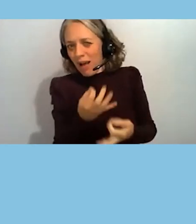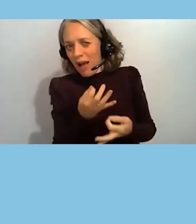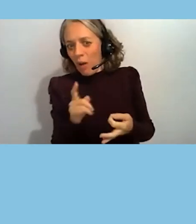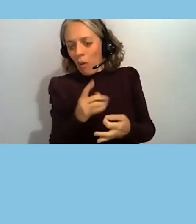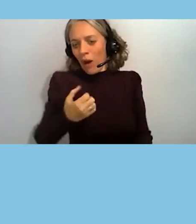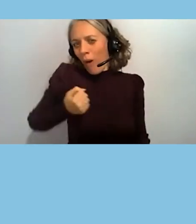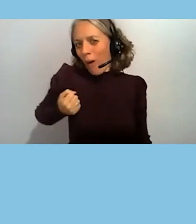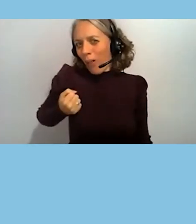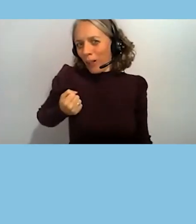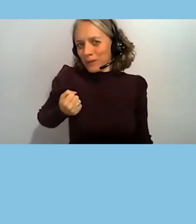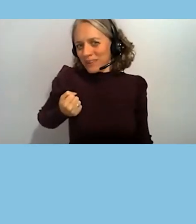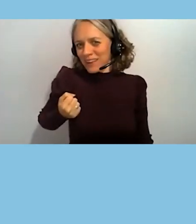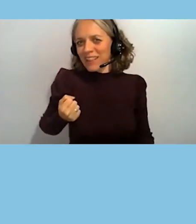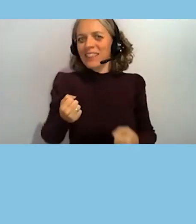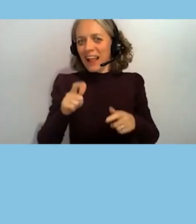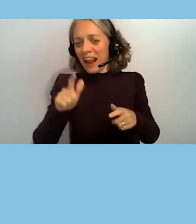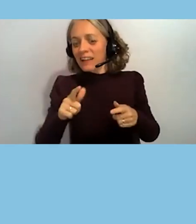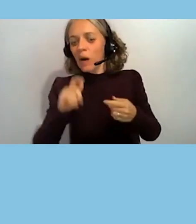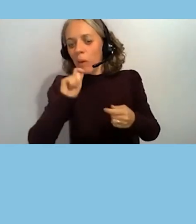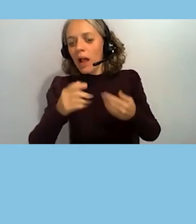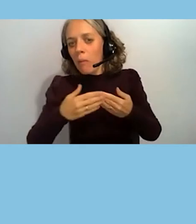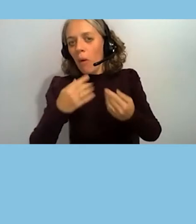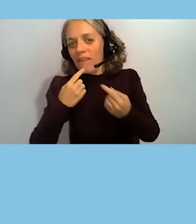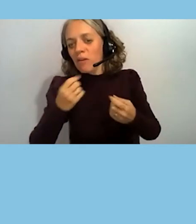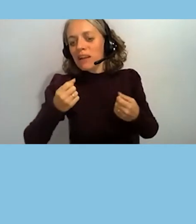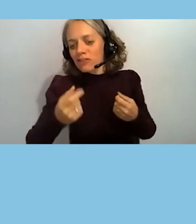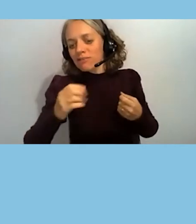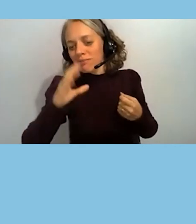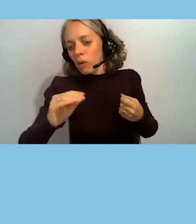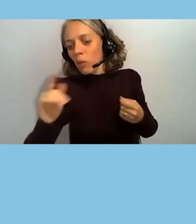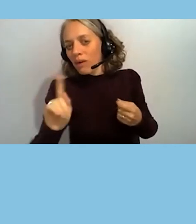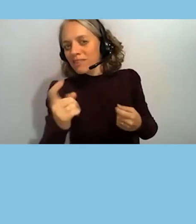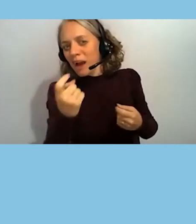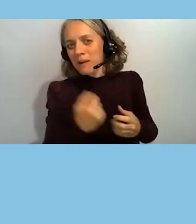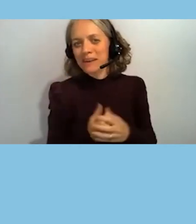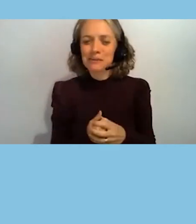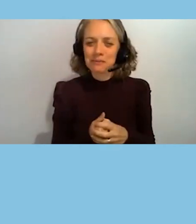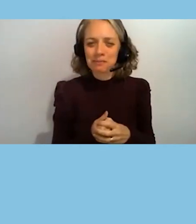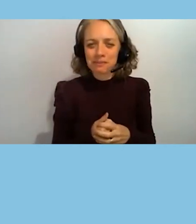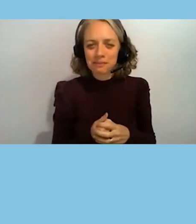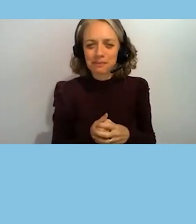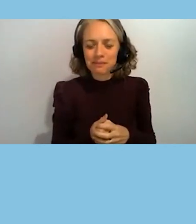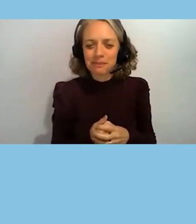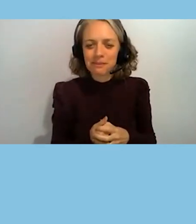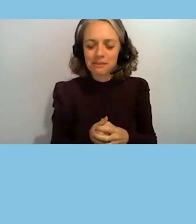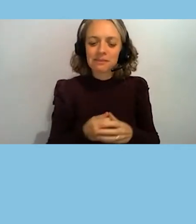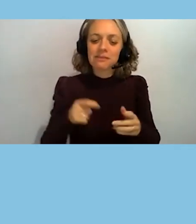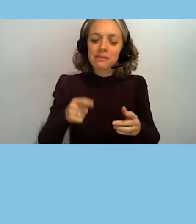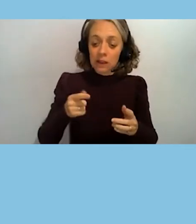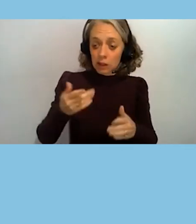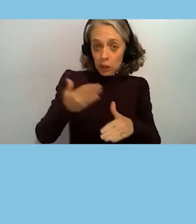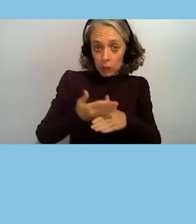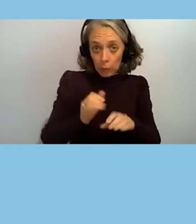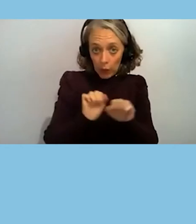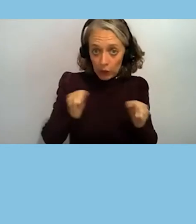back before later dripping further news of what's to come. Through the workshops in the series, we're hoping to